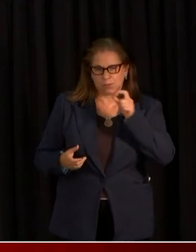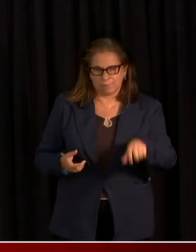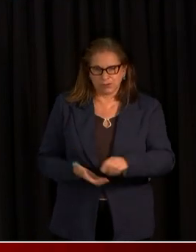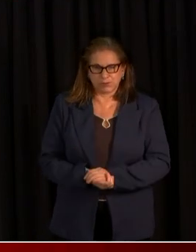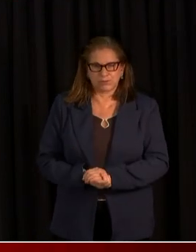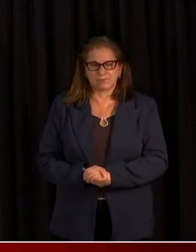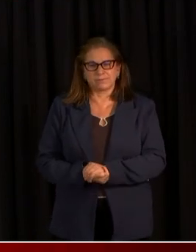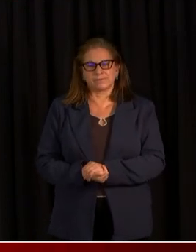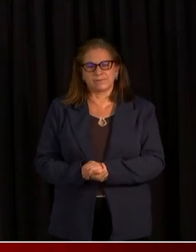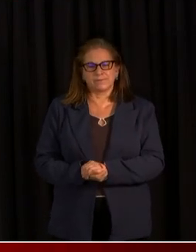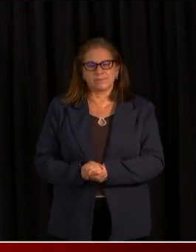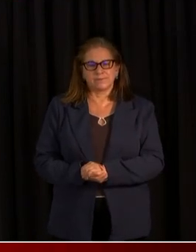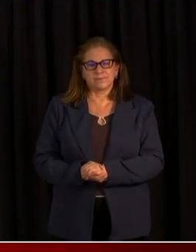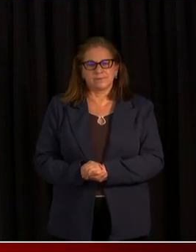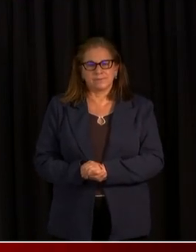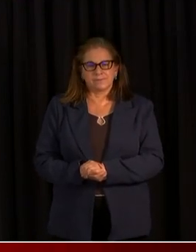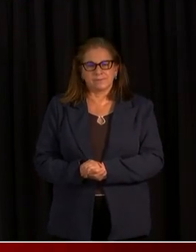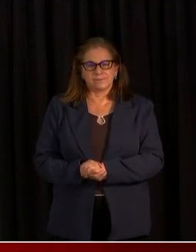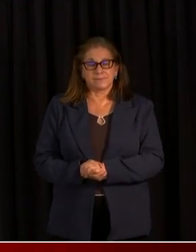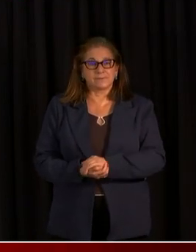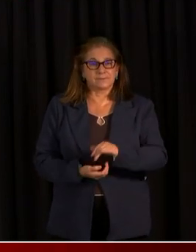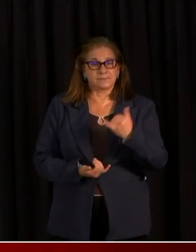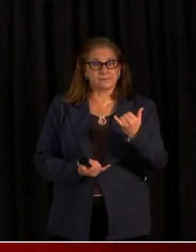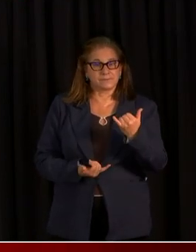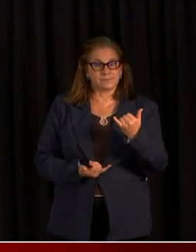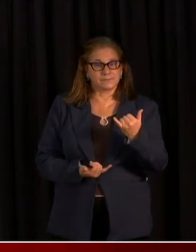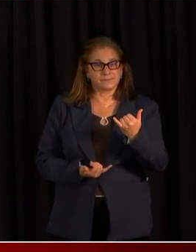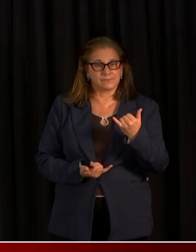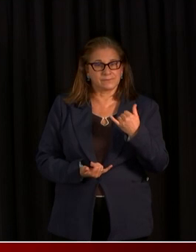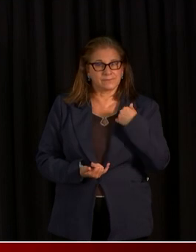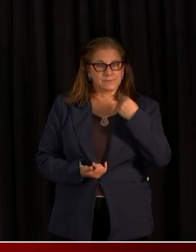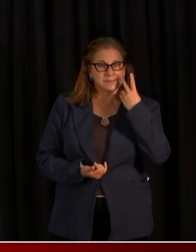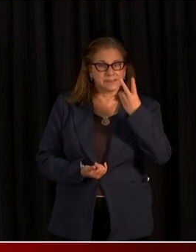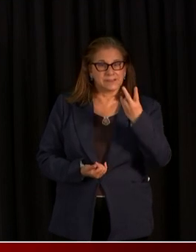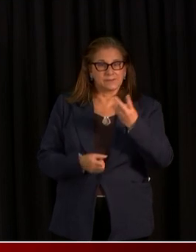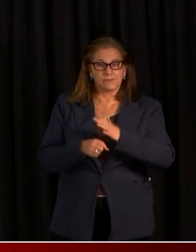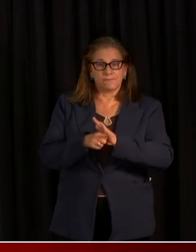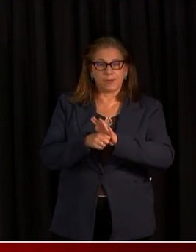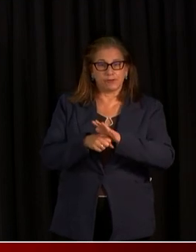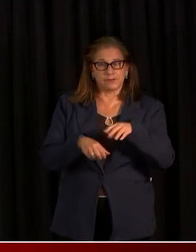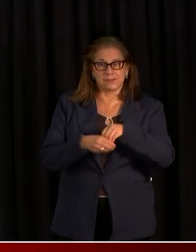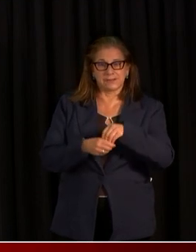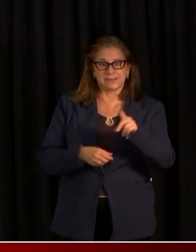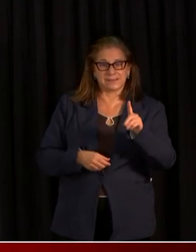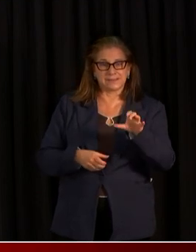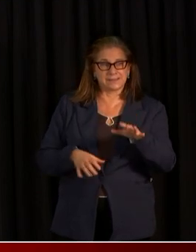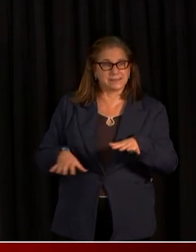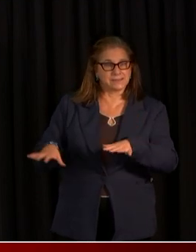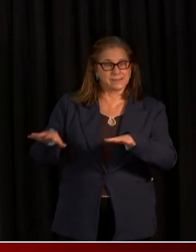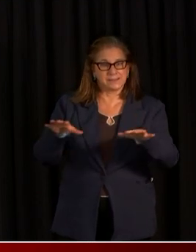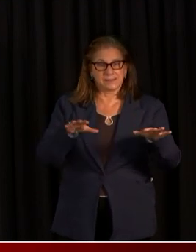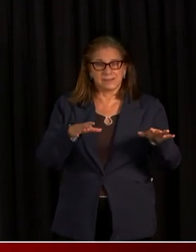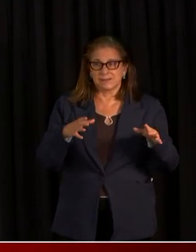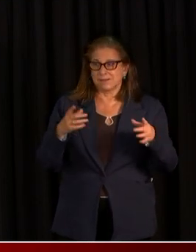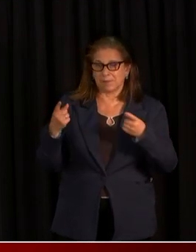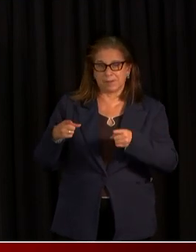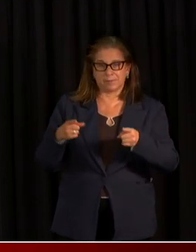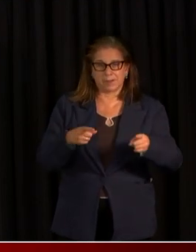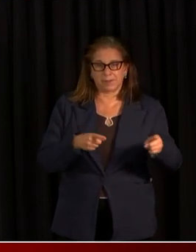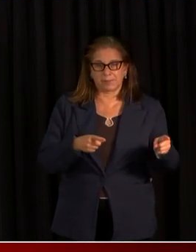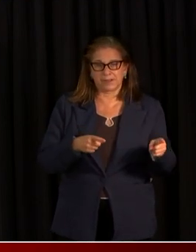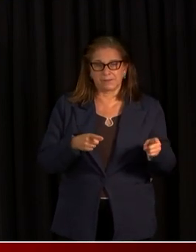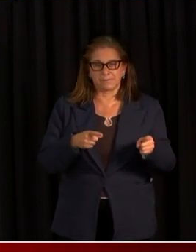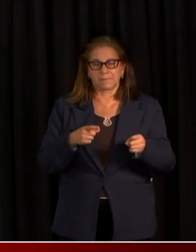are seeing with the virus in the district, as we have been talking with you about for the